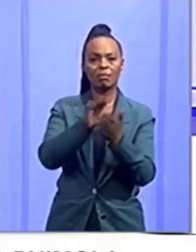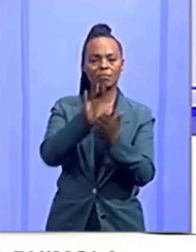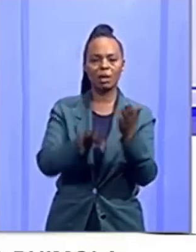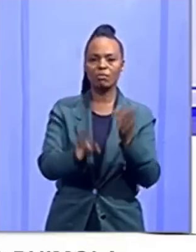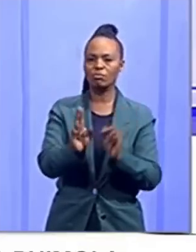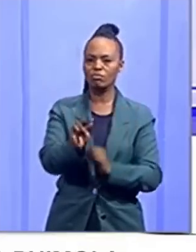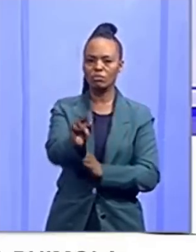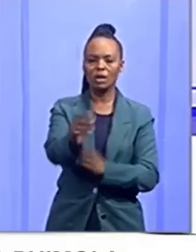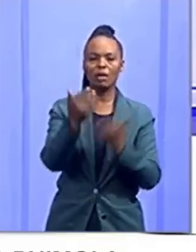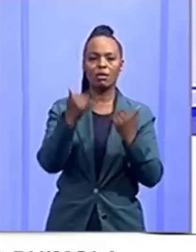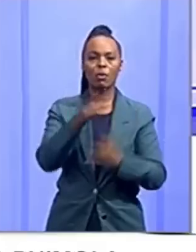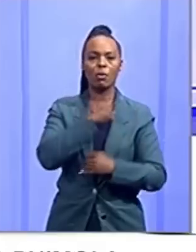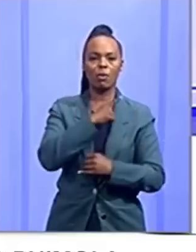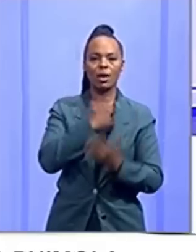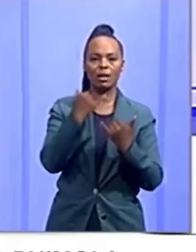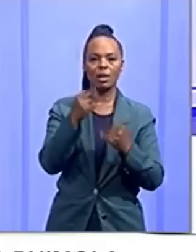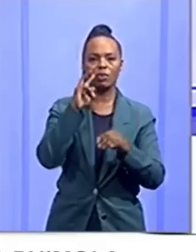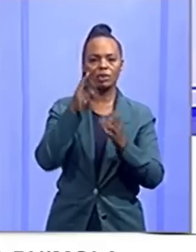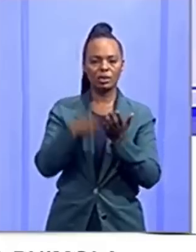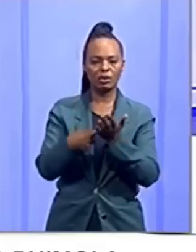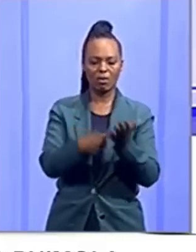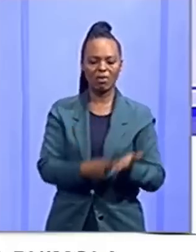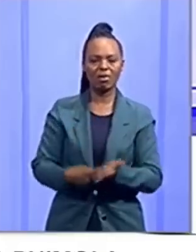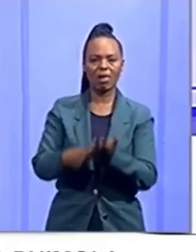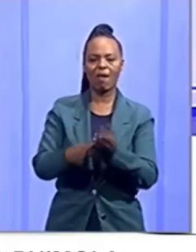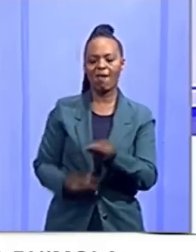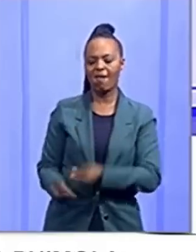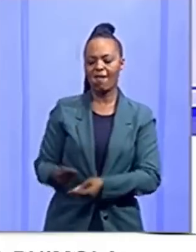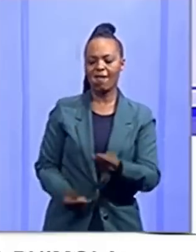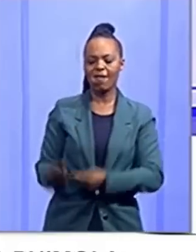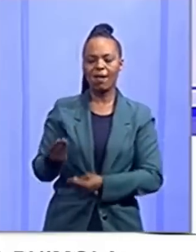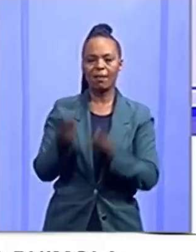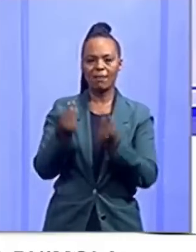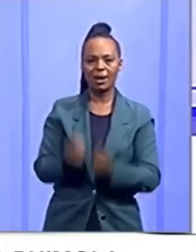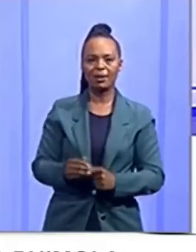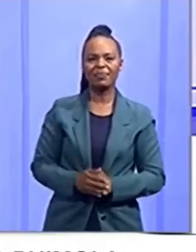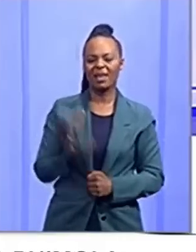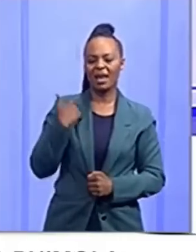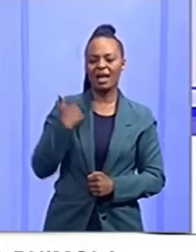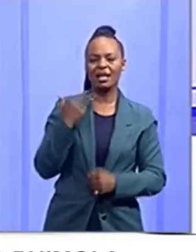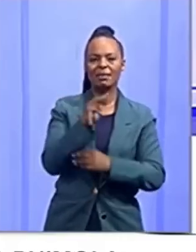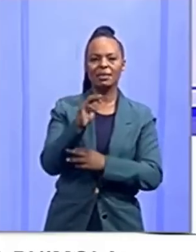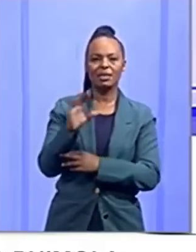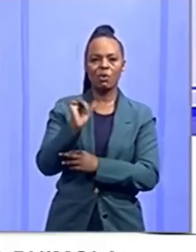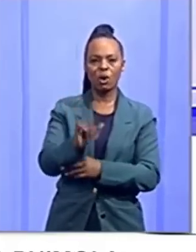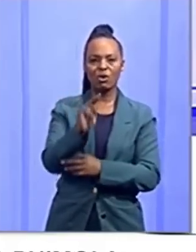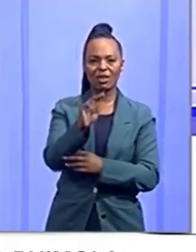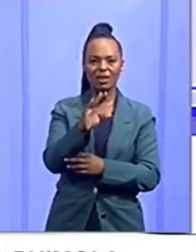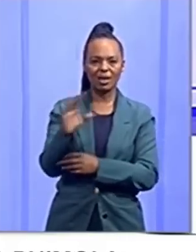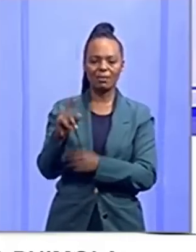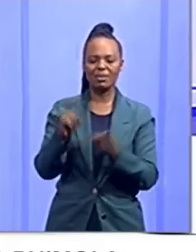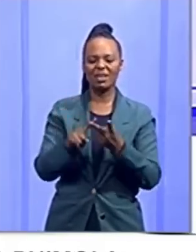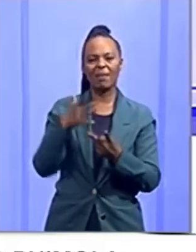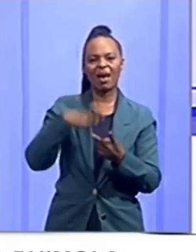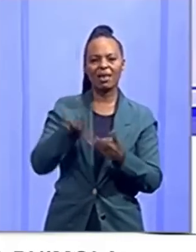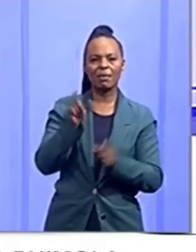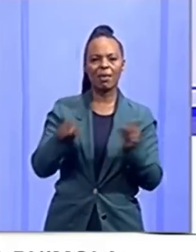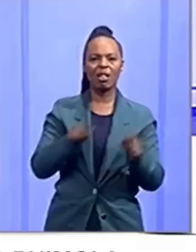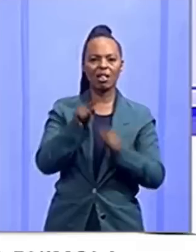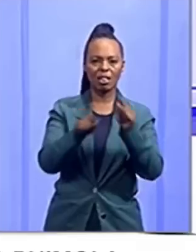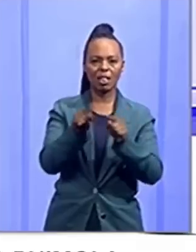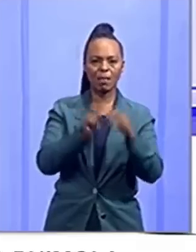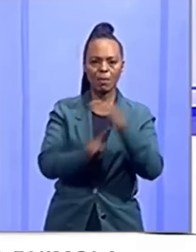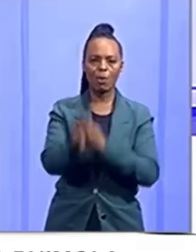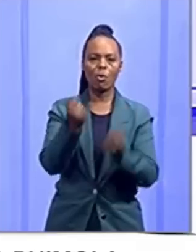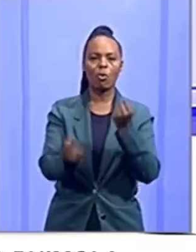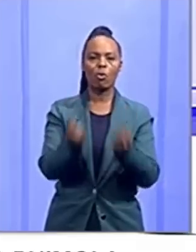ya tsietso le go refosana ka madi go se mo molaong. Mokhuduthamaga wa pele wa Northern Cape le balatofadiwa nae ba ne ba